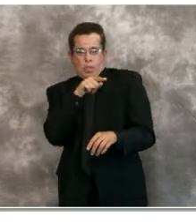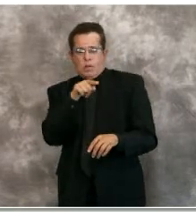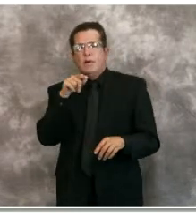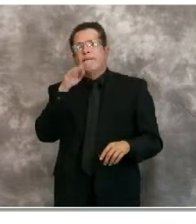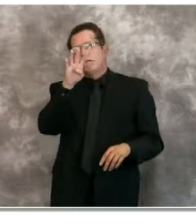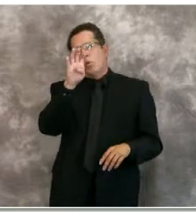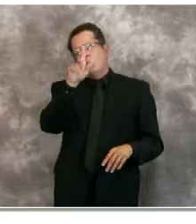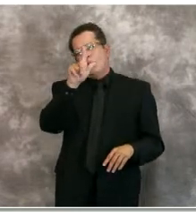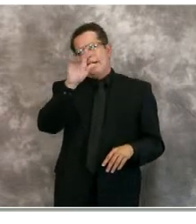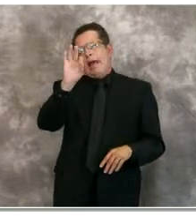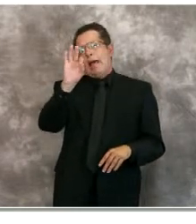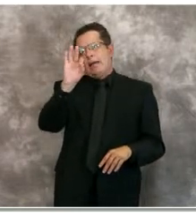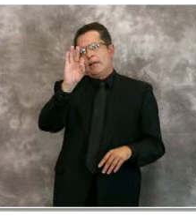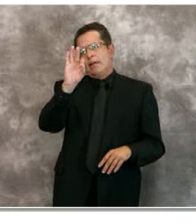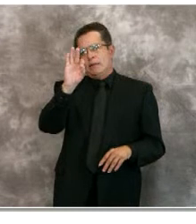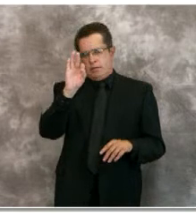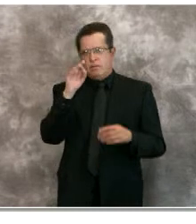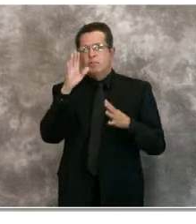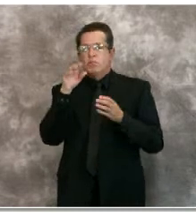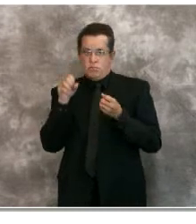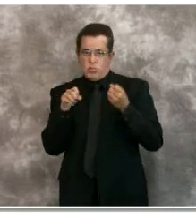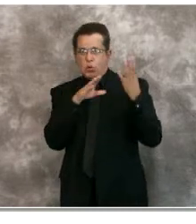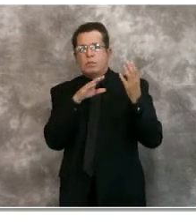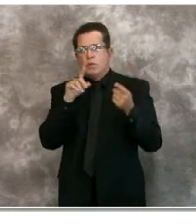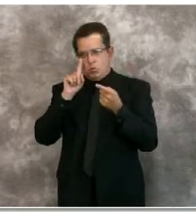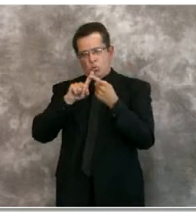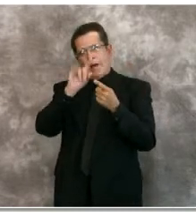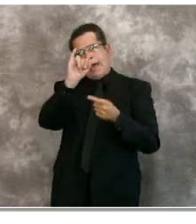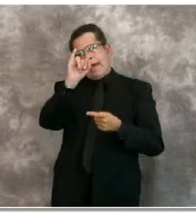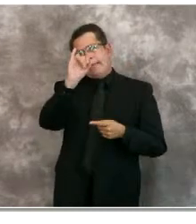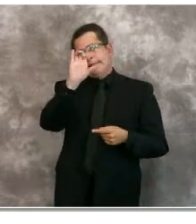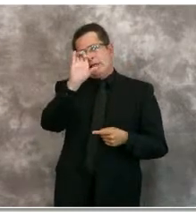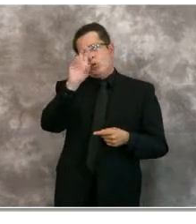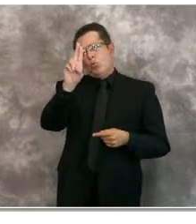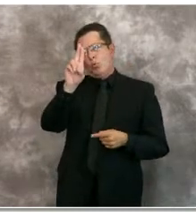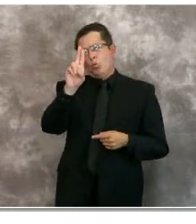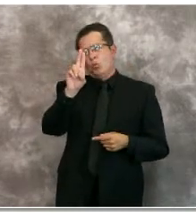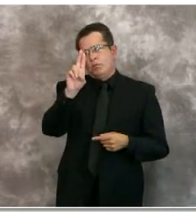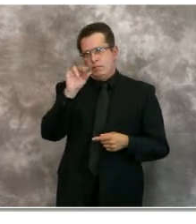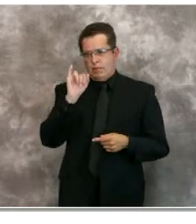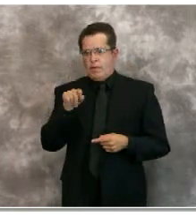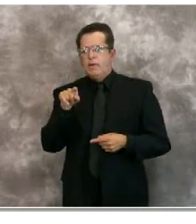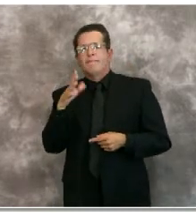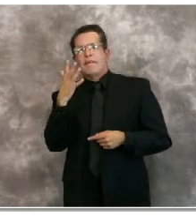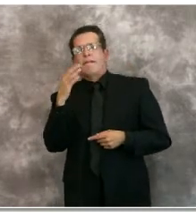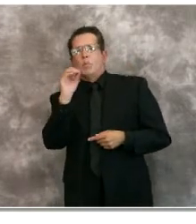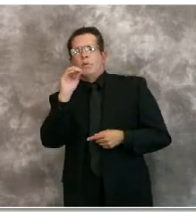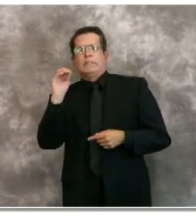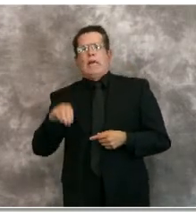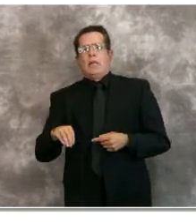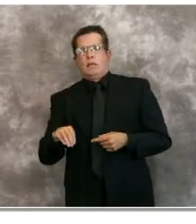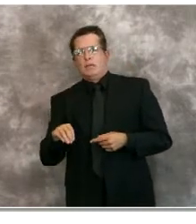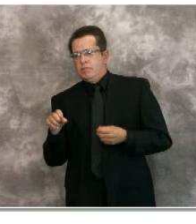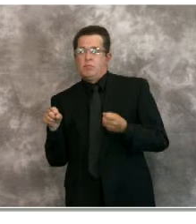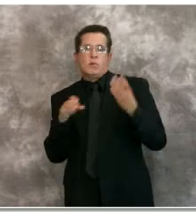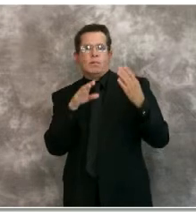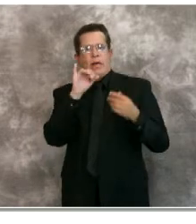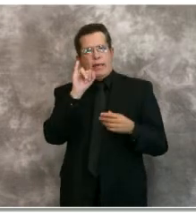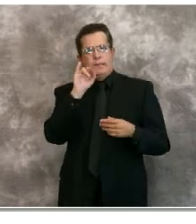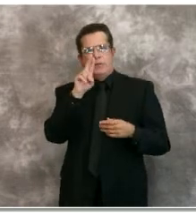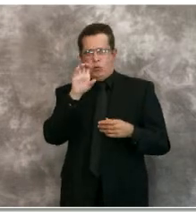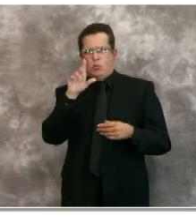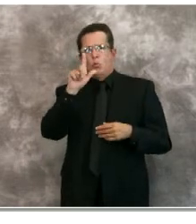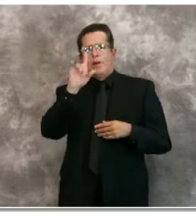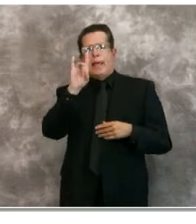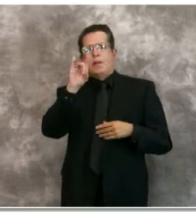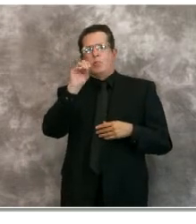429 cases have been admitted to the ICU. This represents 5% of the total number of cases and